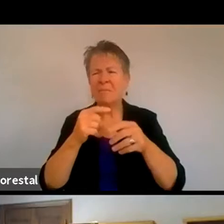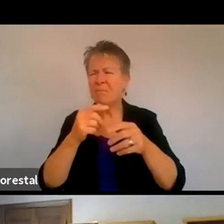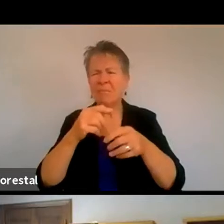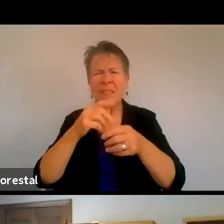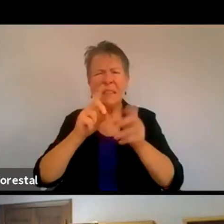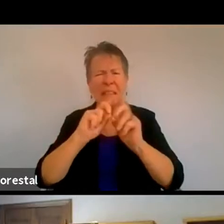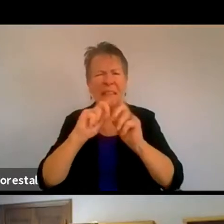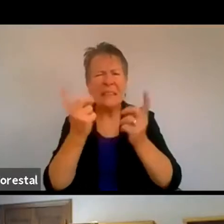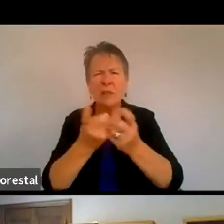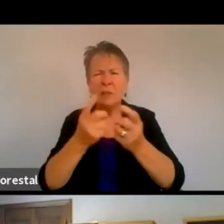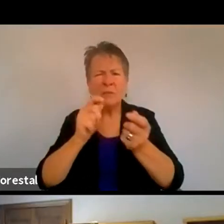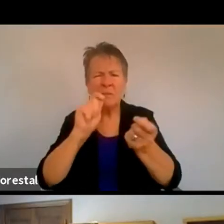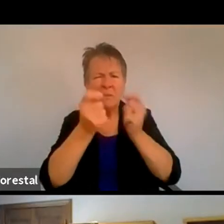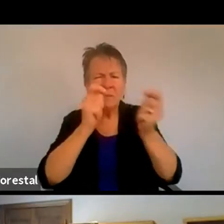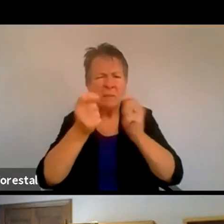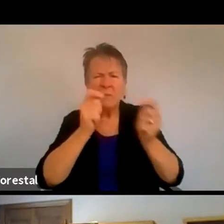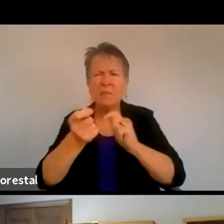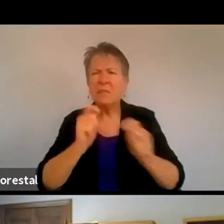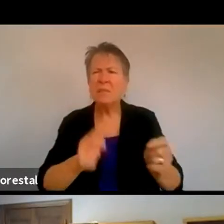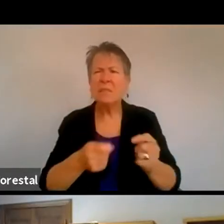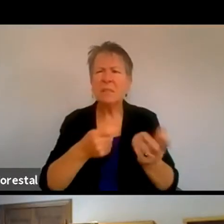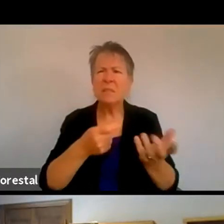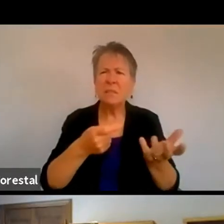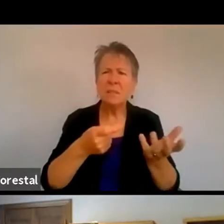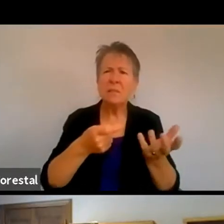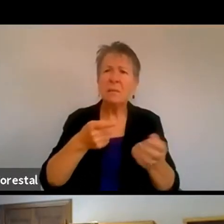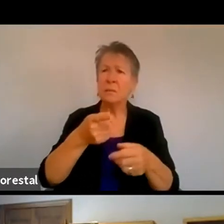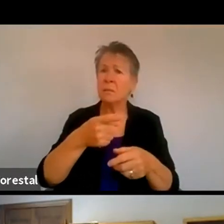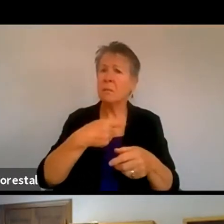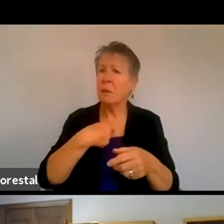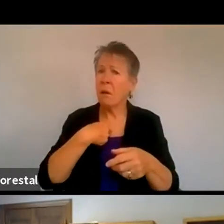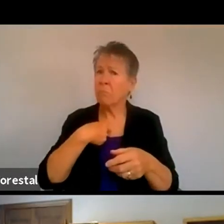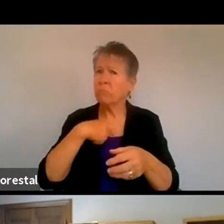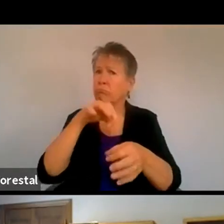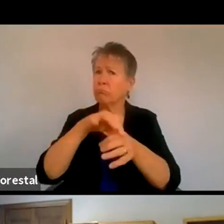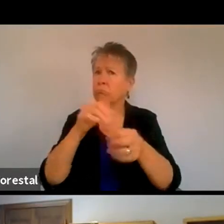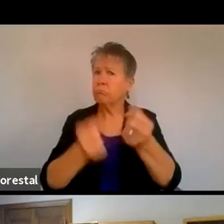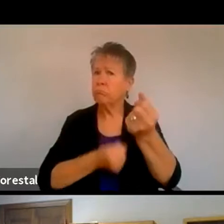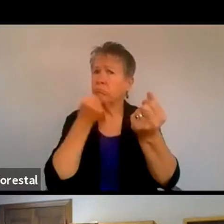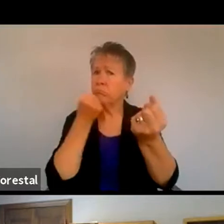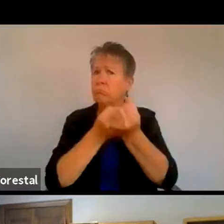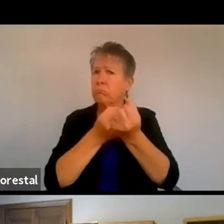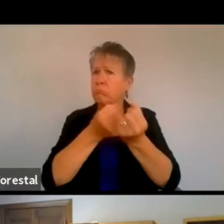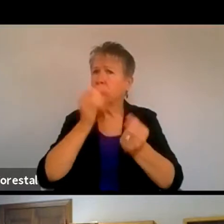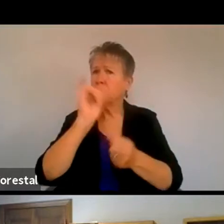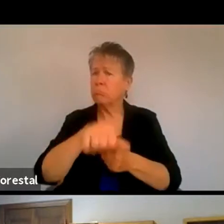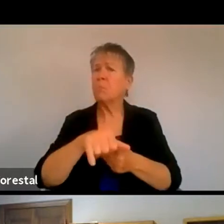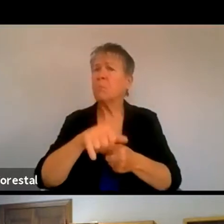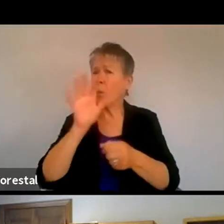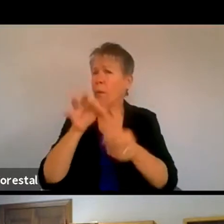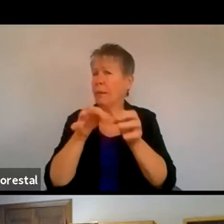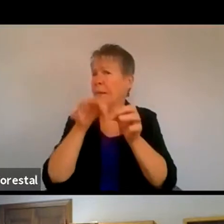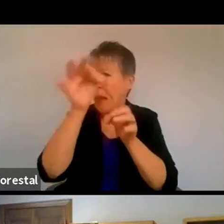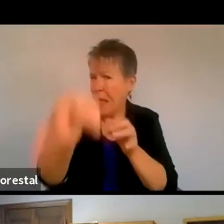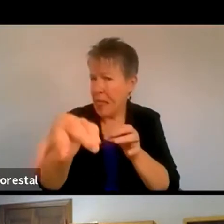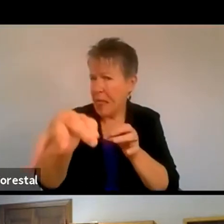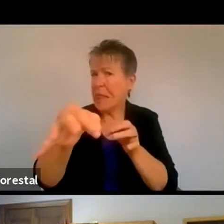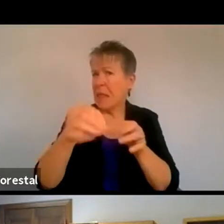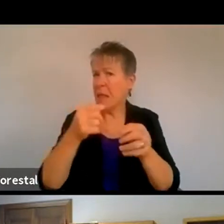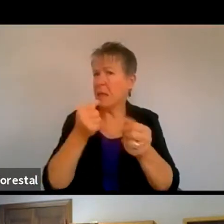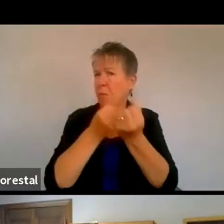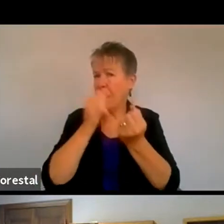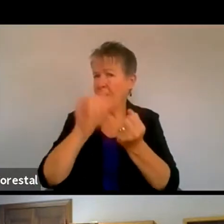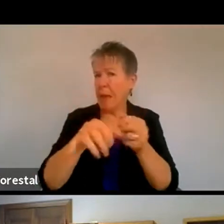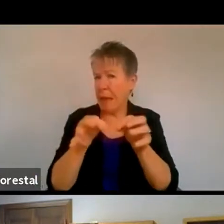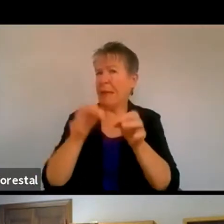I voted for it, but I think it's one of these ones where we let the chips fall where they fall. And if that's